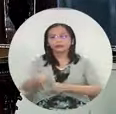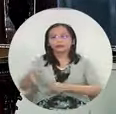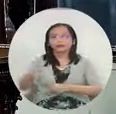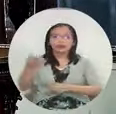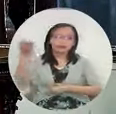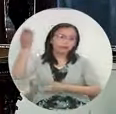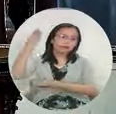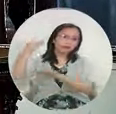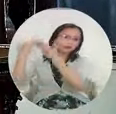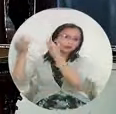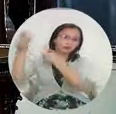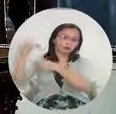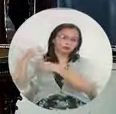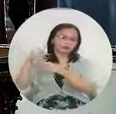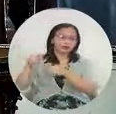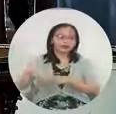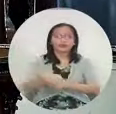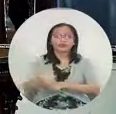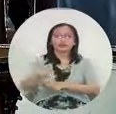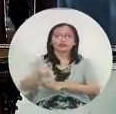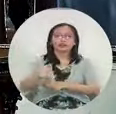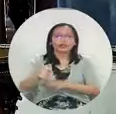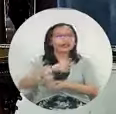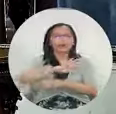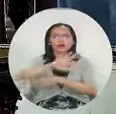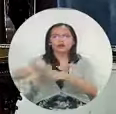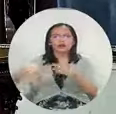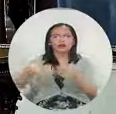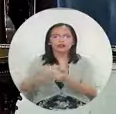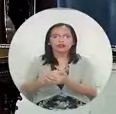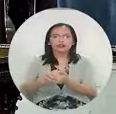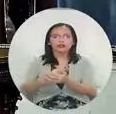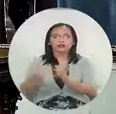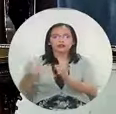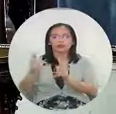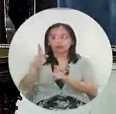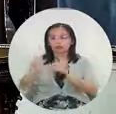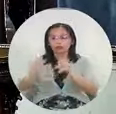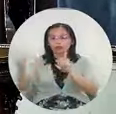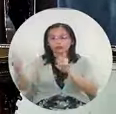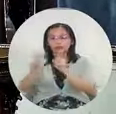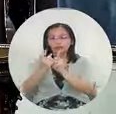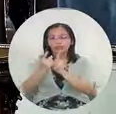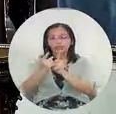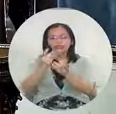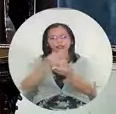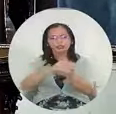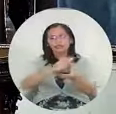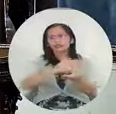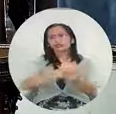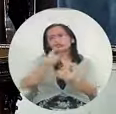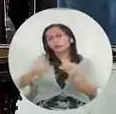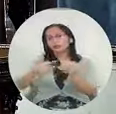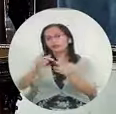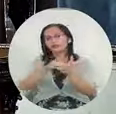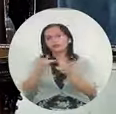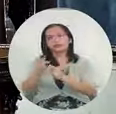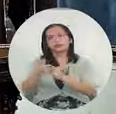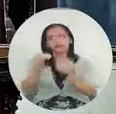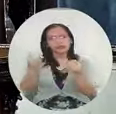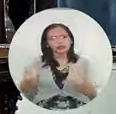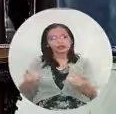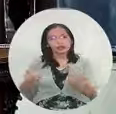mauwaw. Ngano man, kaya every person we met, iyang istoryahan about Jesus Christ, may